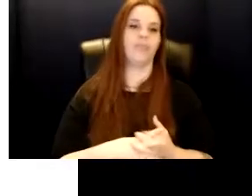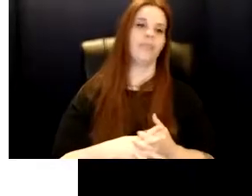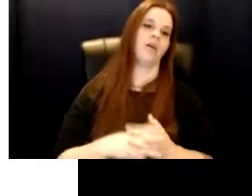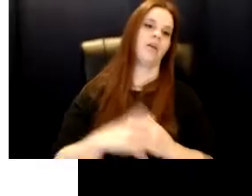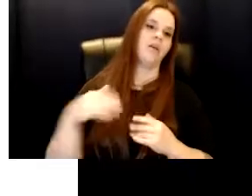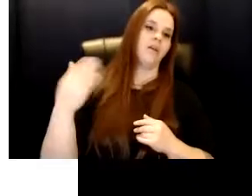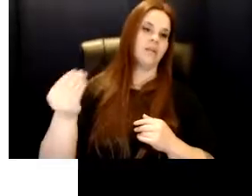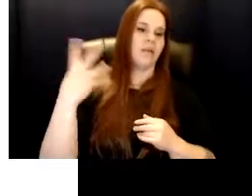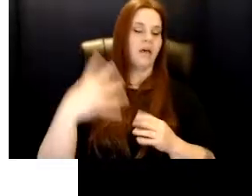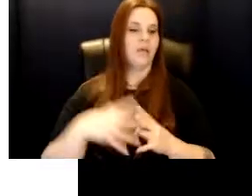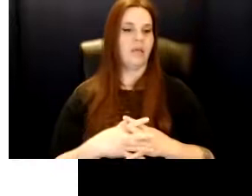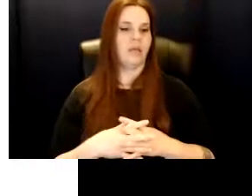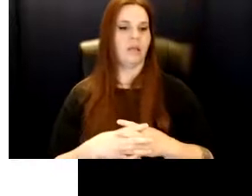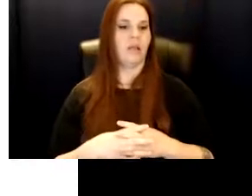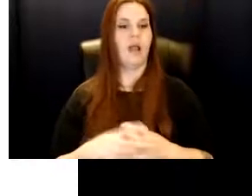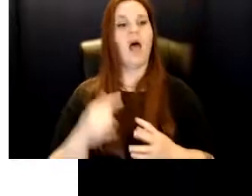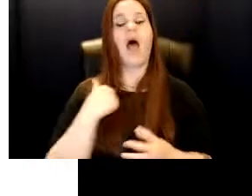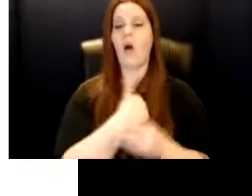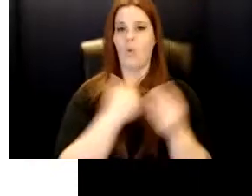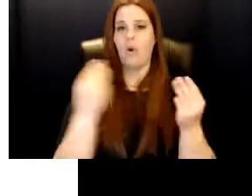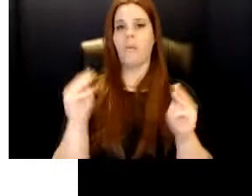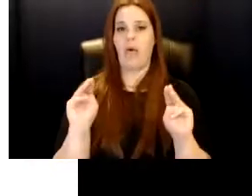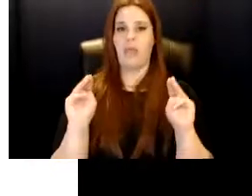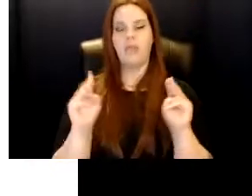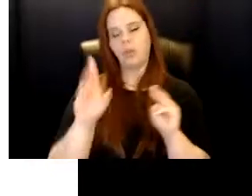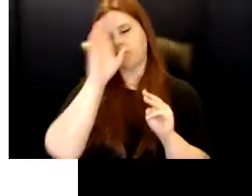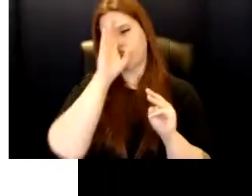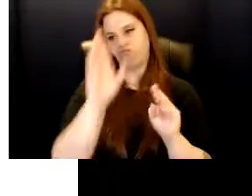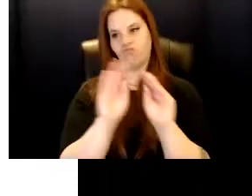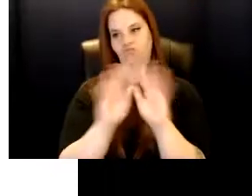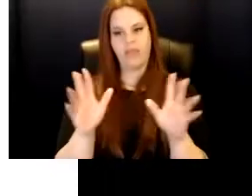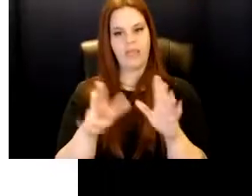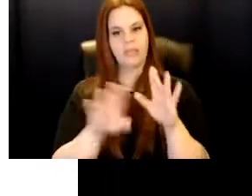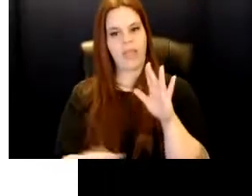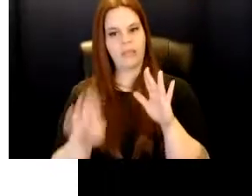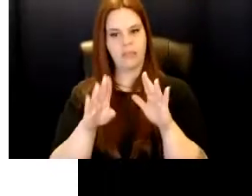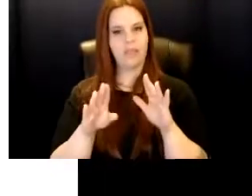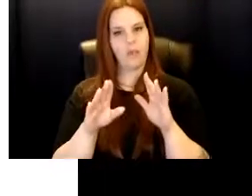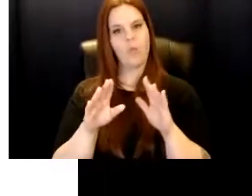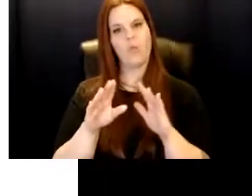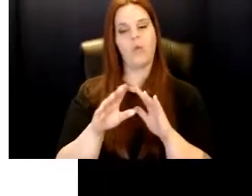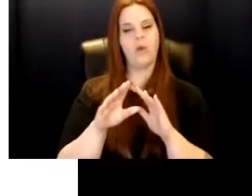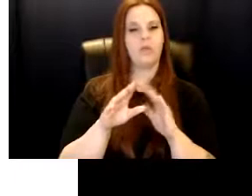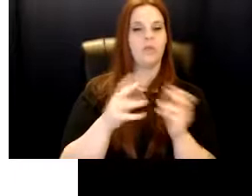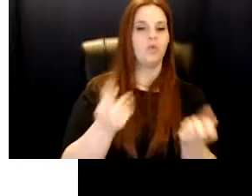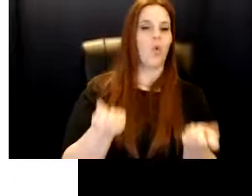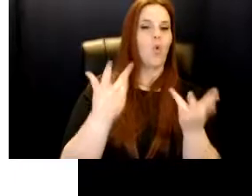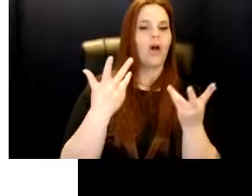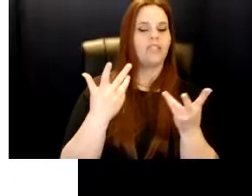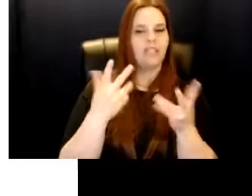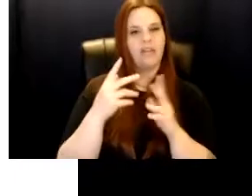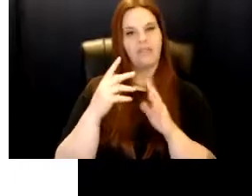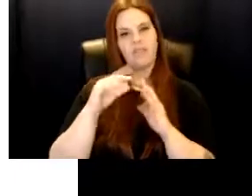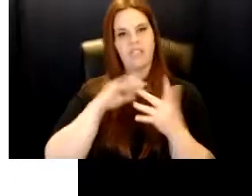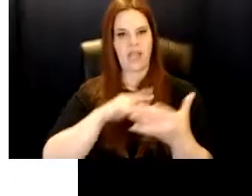please. Our methods were quite straightforward. This was basically quantitative study, just descriptive